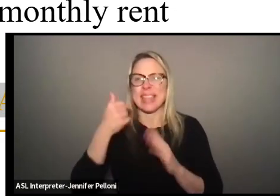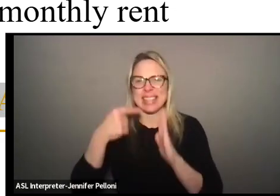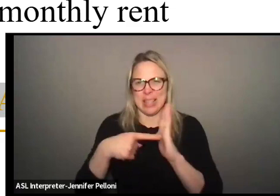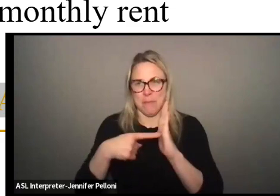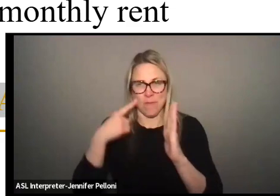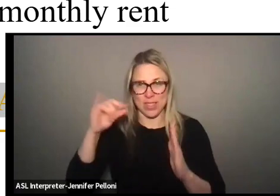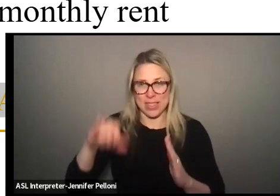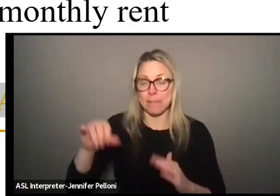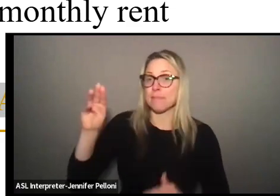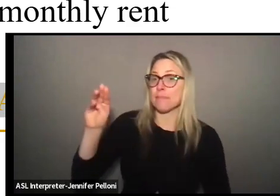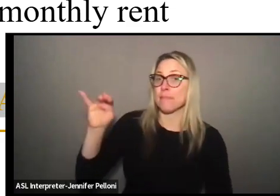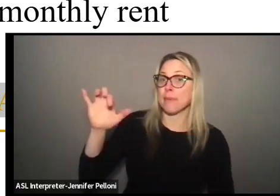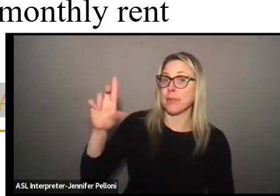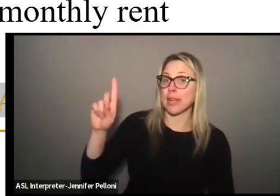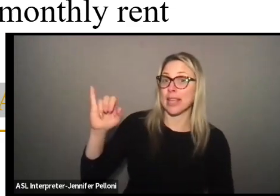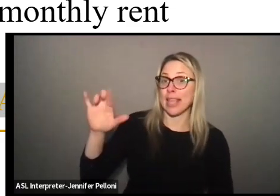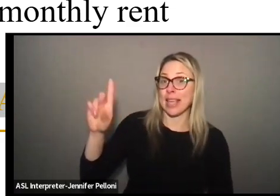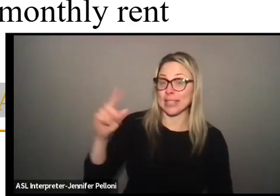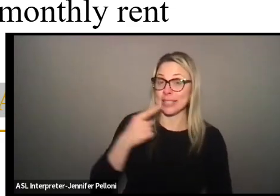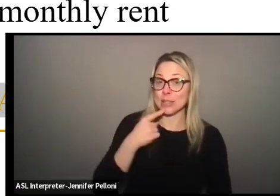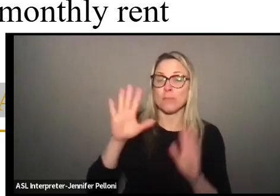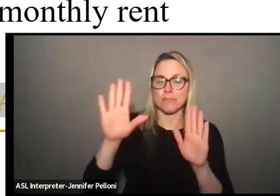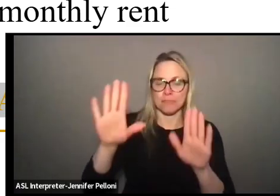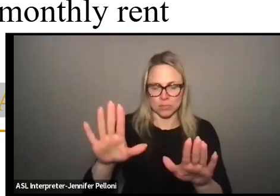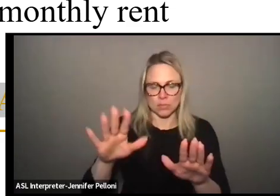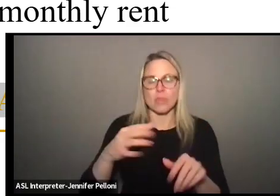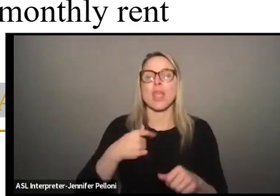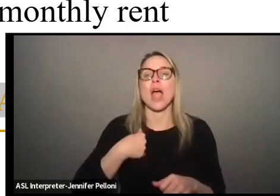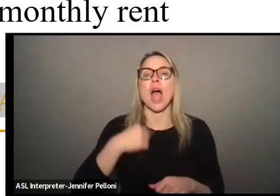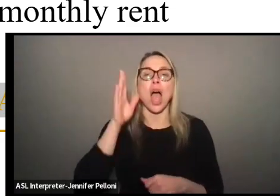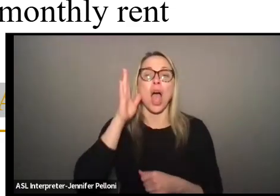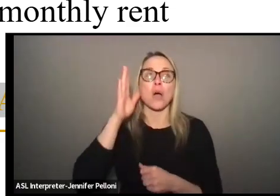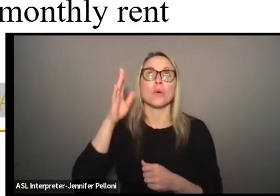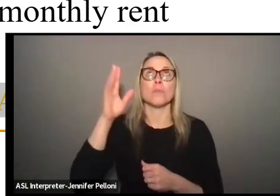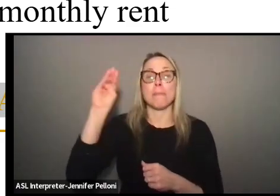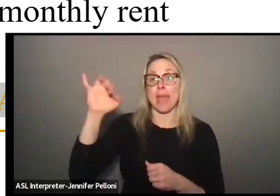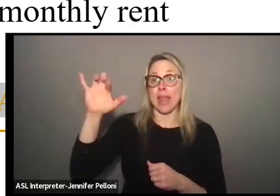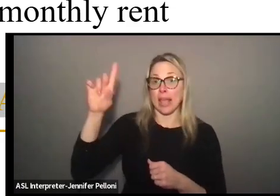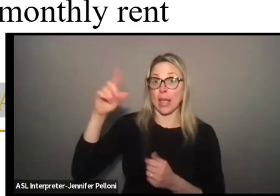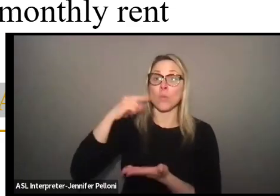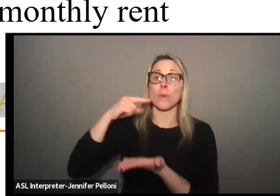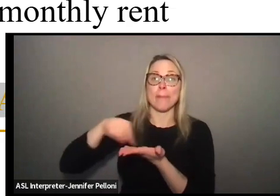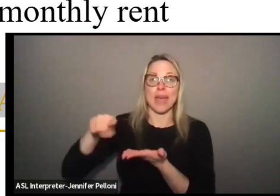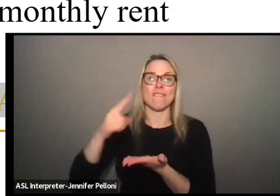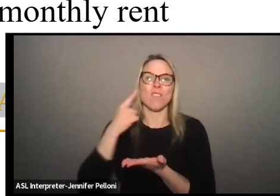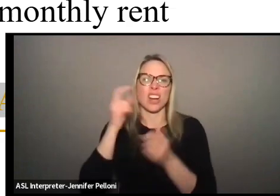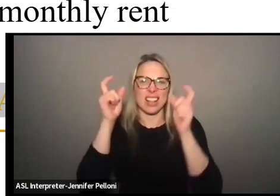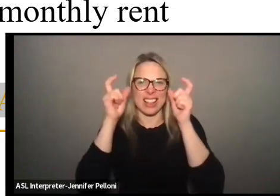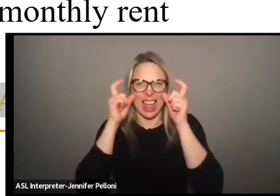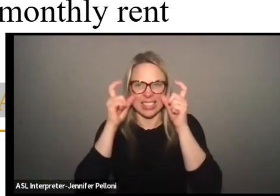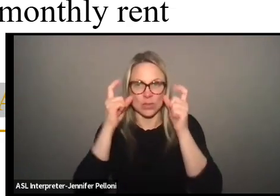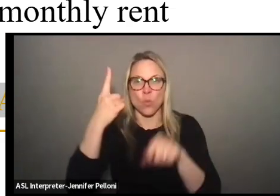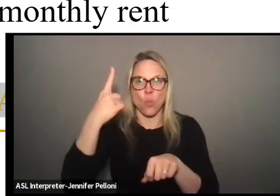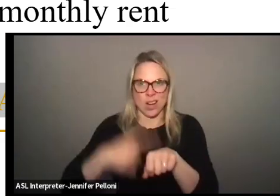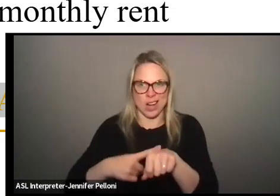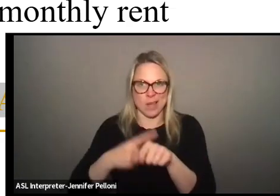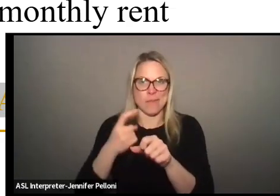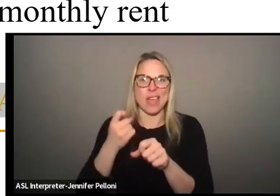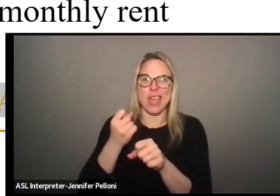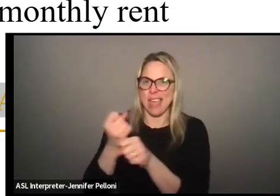that Medicaid says, listen, we will pay for one pair of glasses every 2